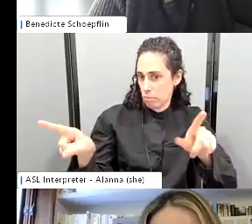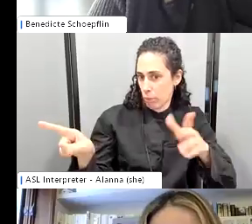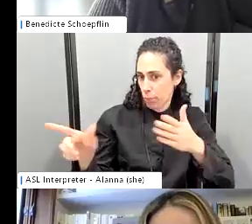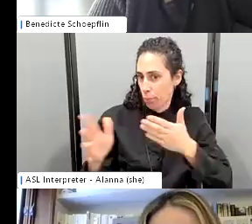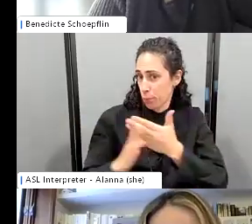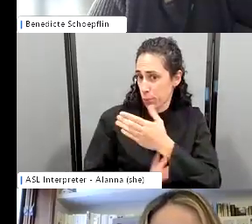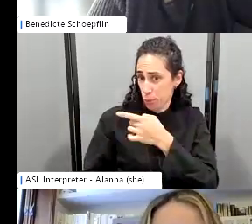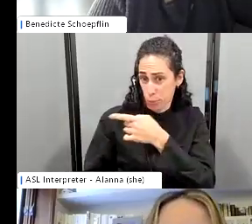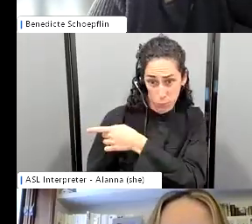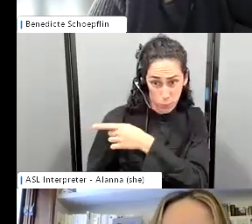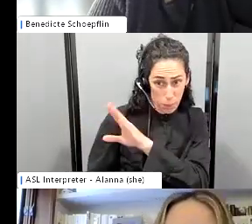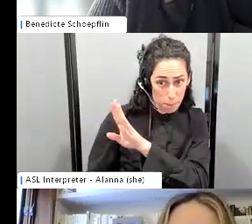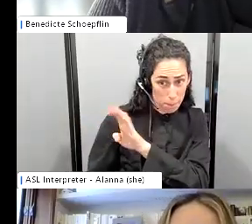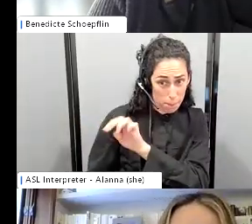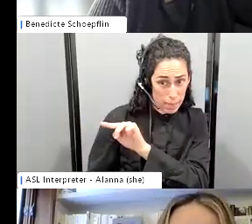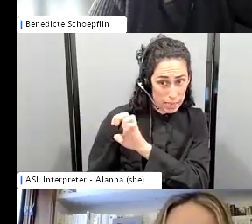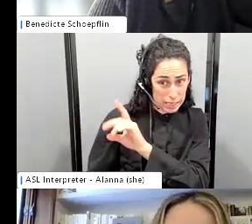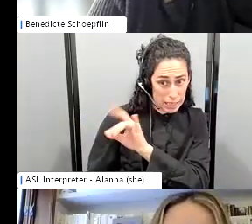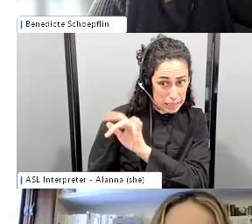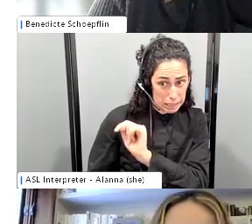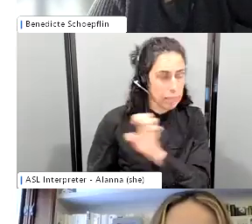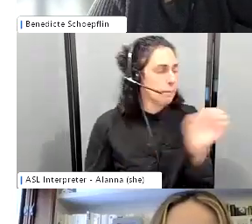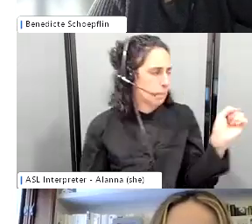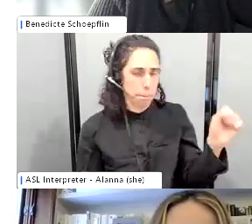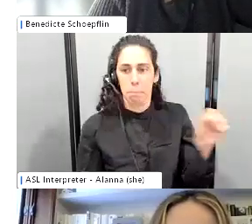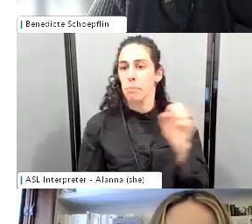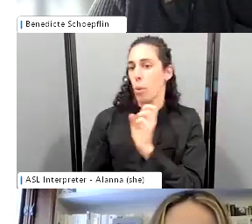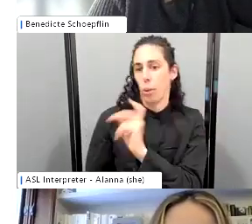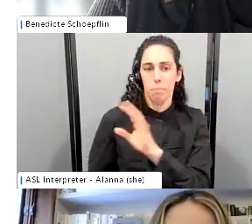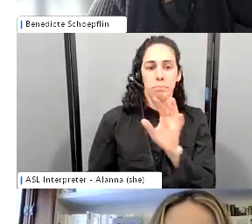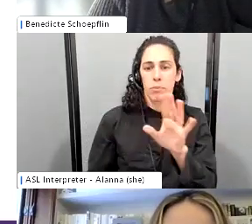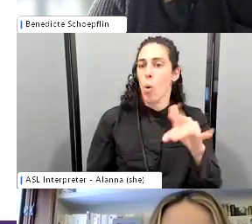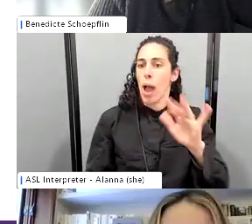that will have our slide information as well as links to some other resources that